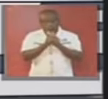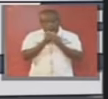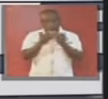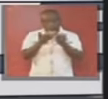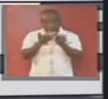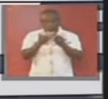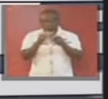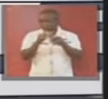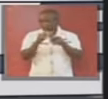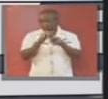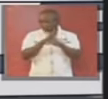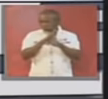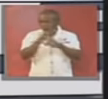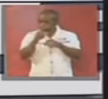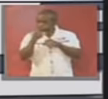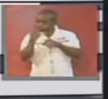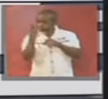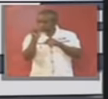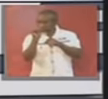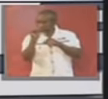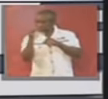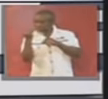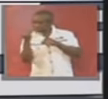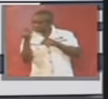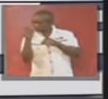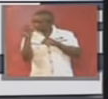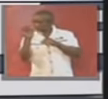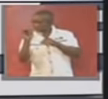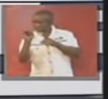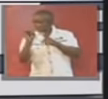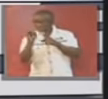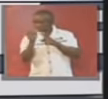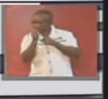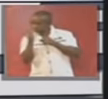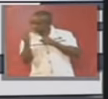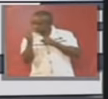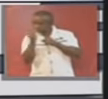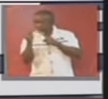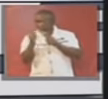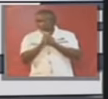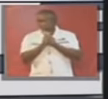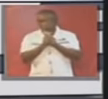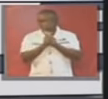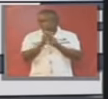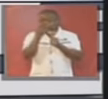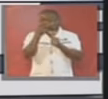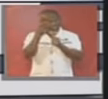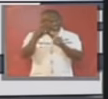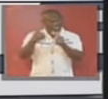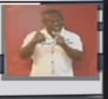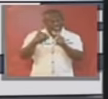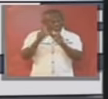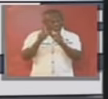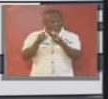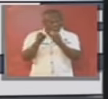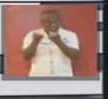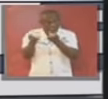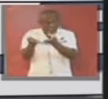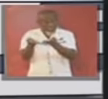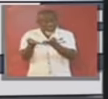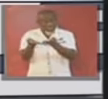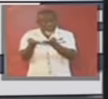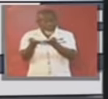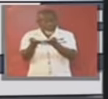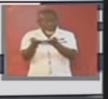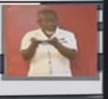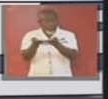11%. At the HDU level, we are between 0 and 16%. We've seen these occupancy levels decrease over time, and that's